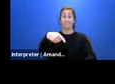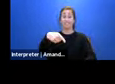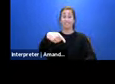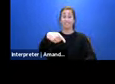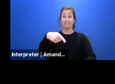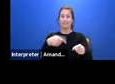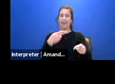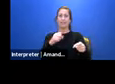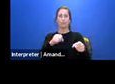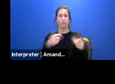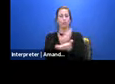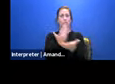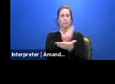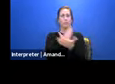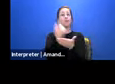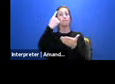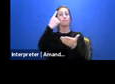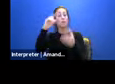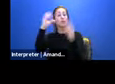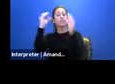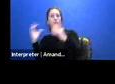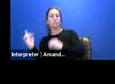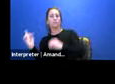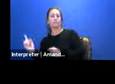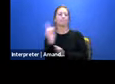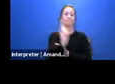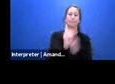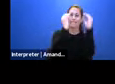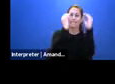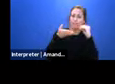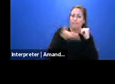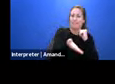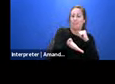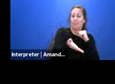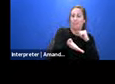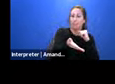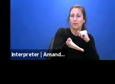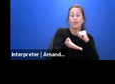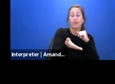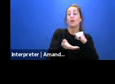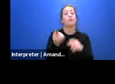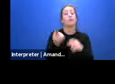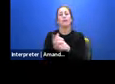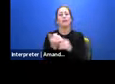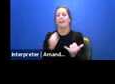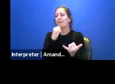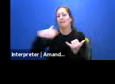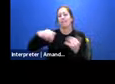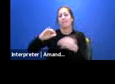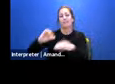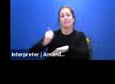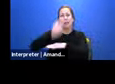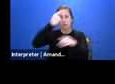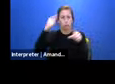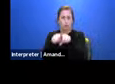for professors to come and teach classes there. Right now, we don't have that agreement in place with ACC, but that